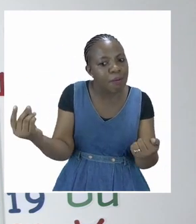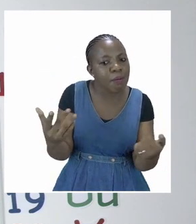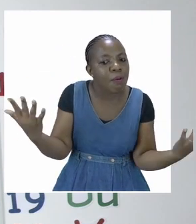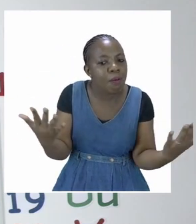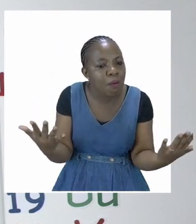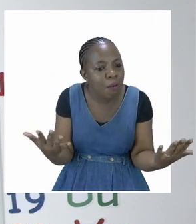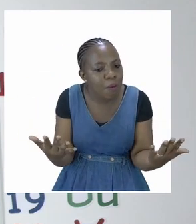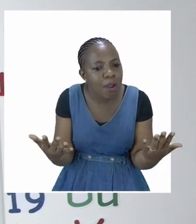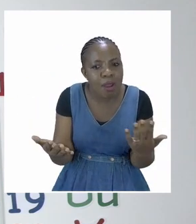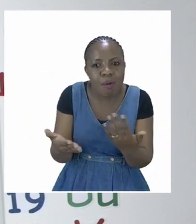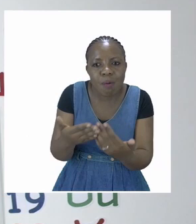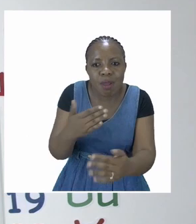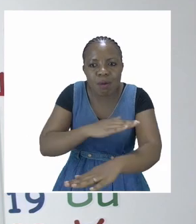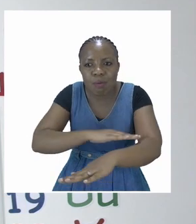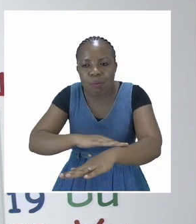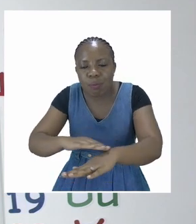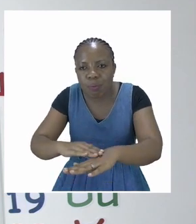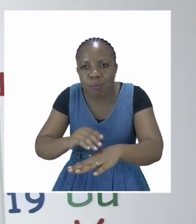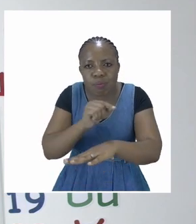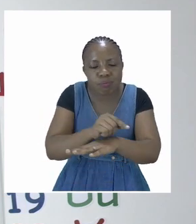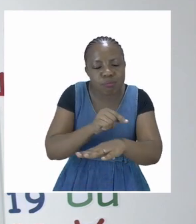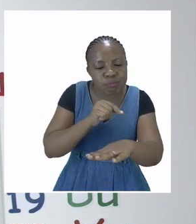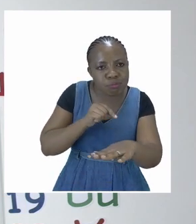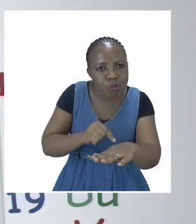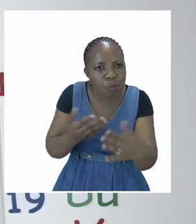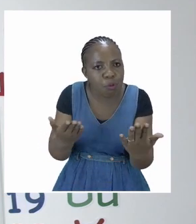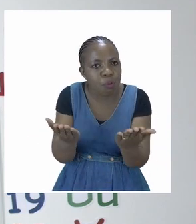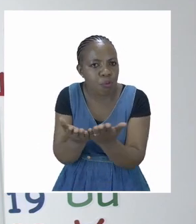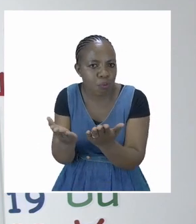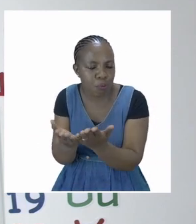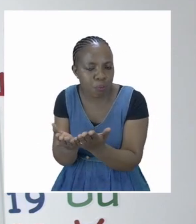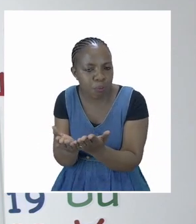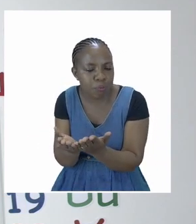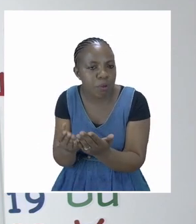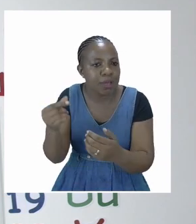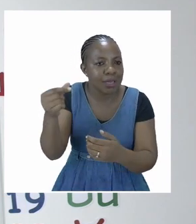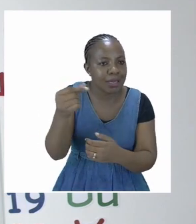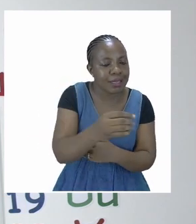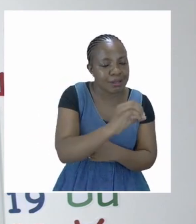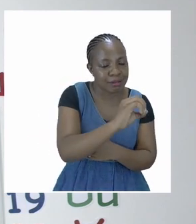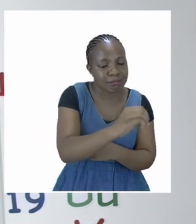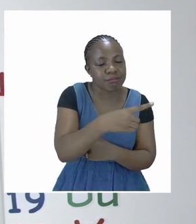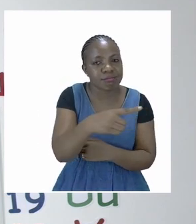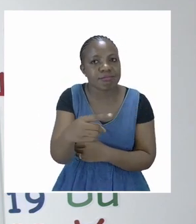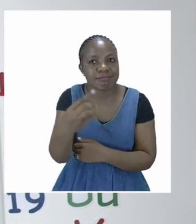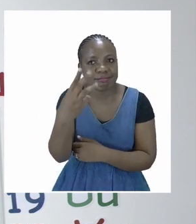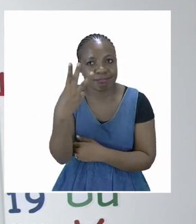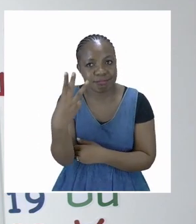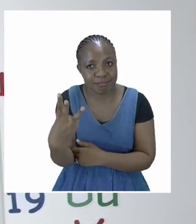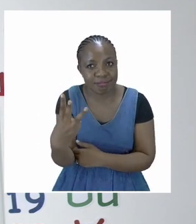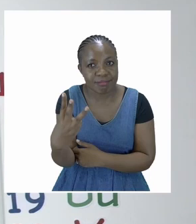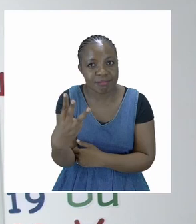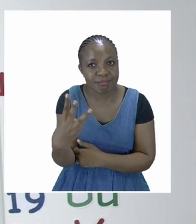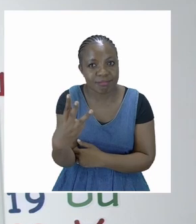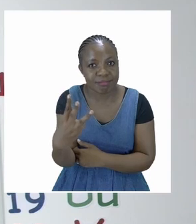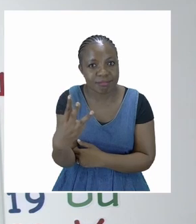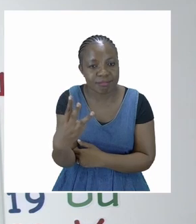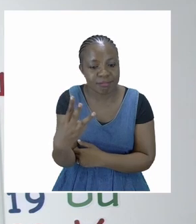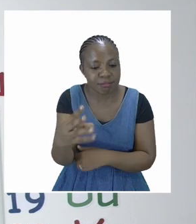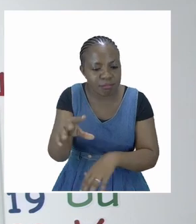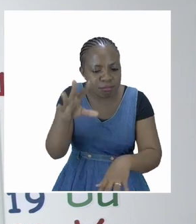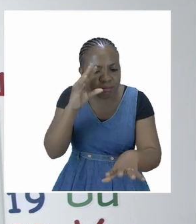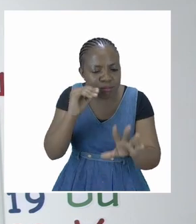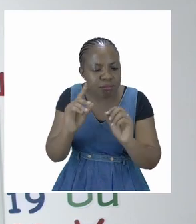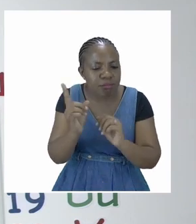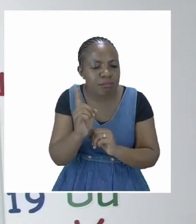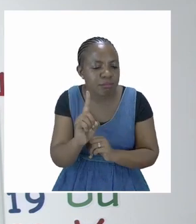to Thursday for pre-primary up until grade 3. The lessons are for listening